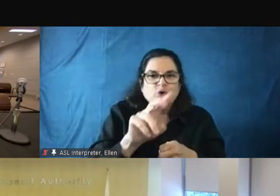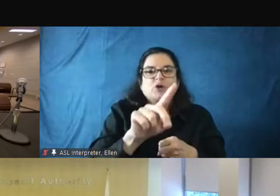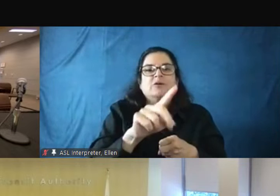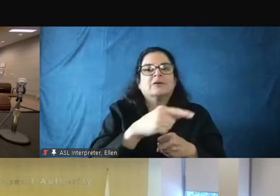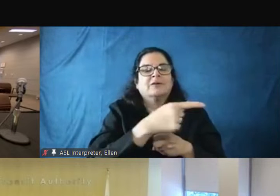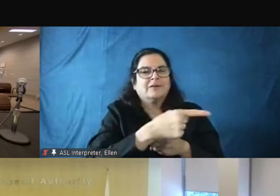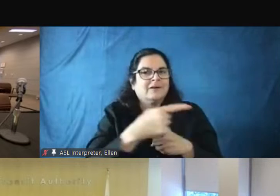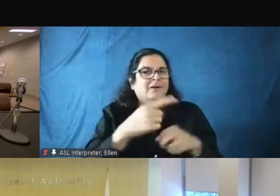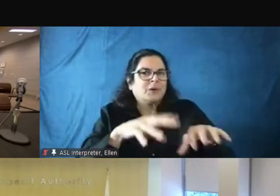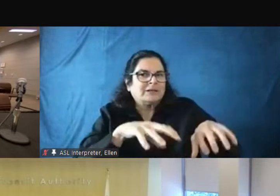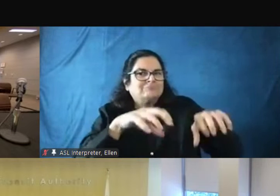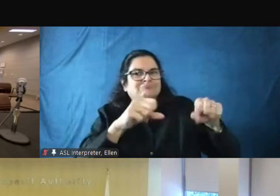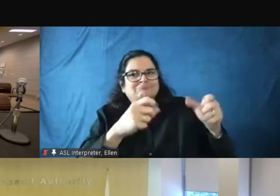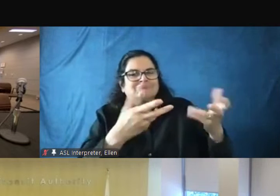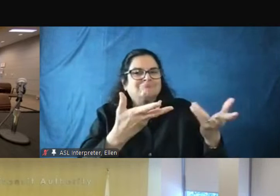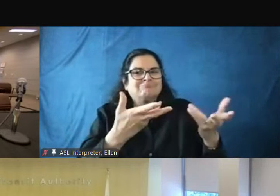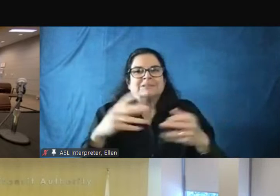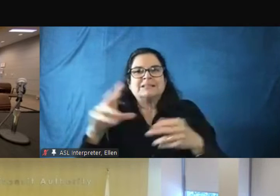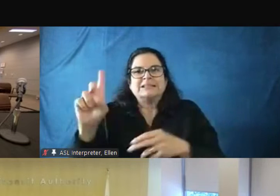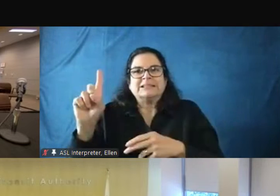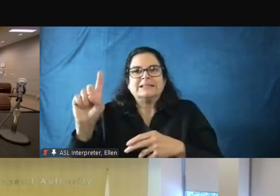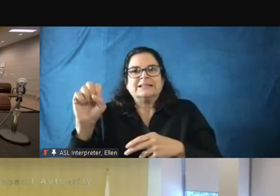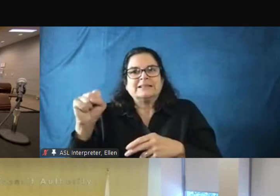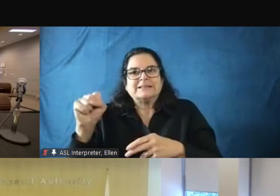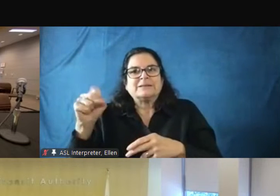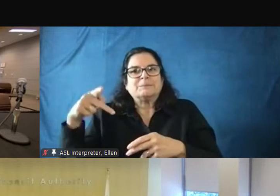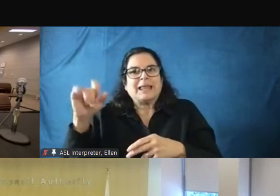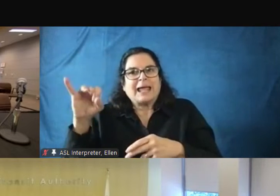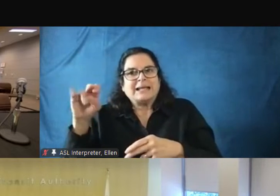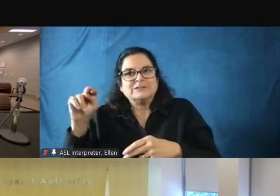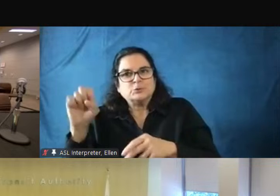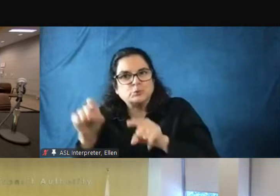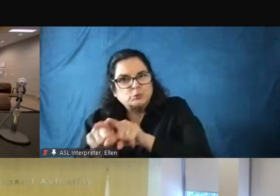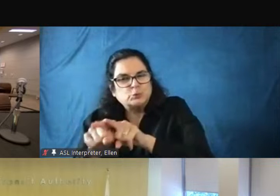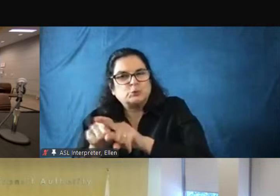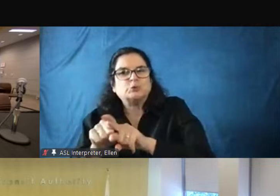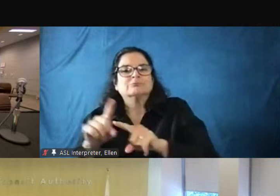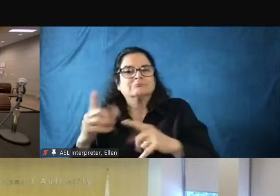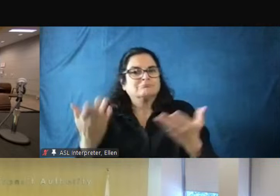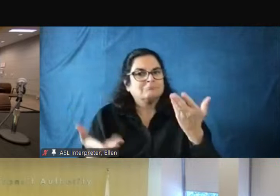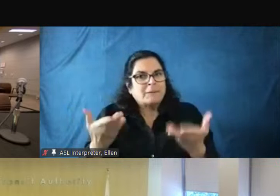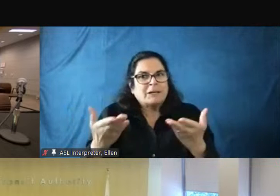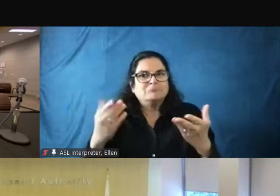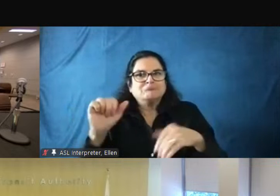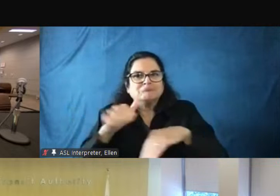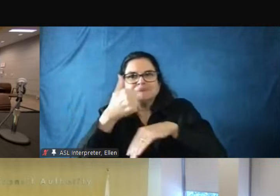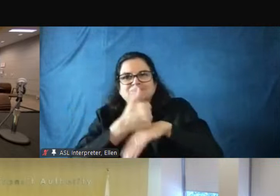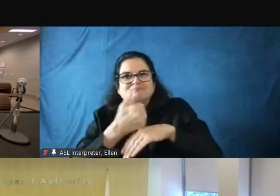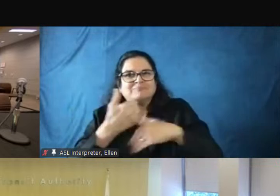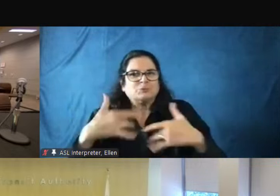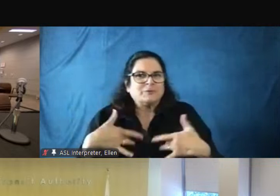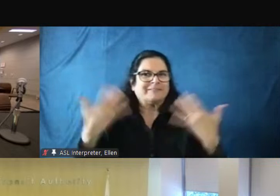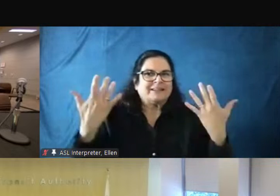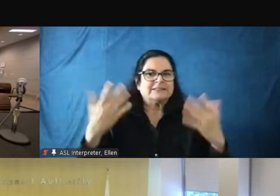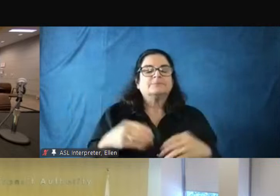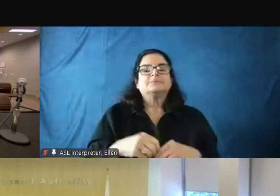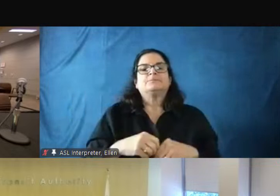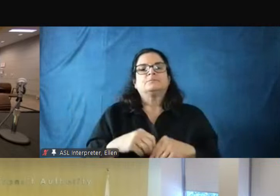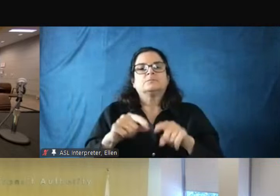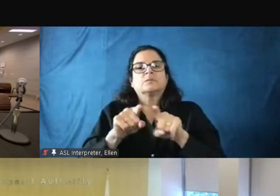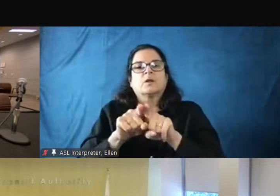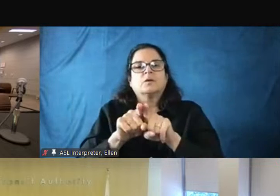activating space like that too with them. On the other side, in the internal space of the station, we actually have a historical relic of the Berlin